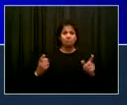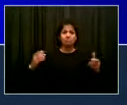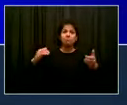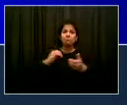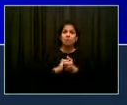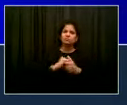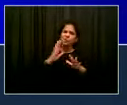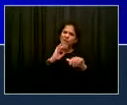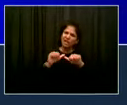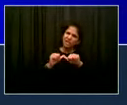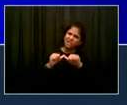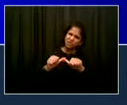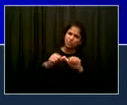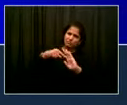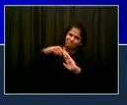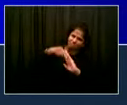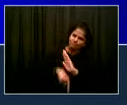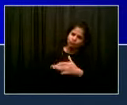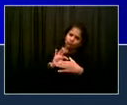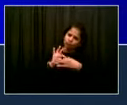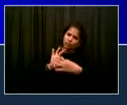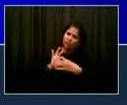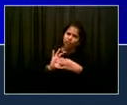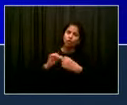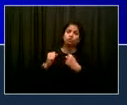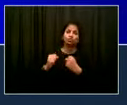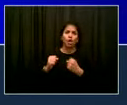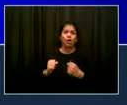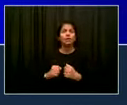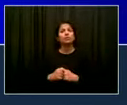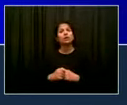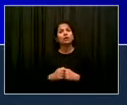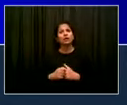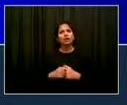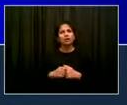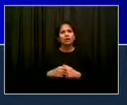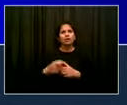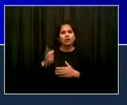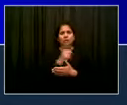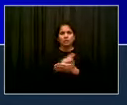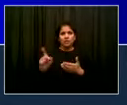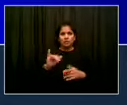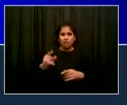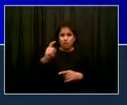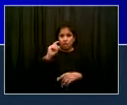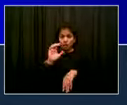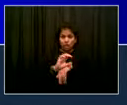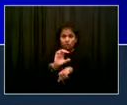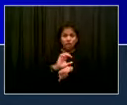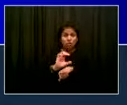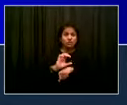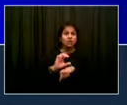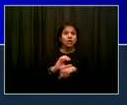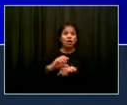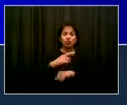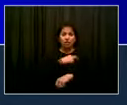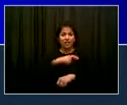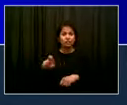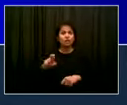something powerful. Churches, community groups, nonprofit organizations, a Cure Violence Crisis Management